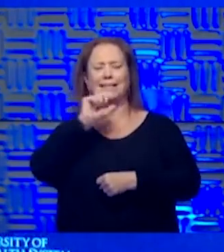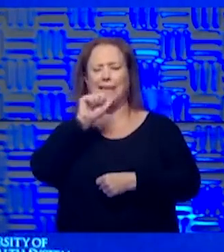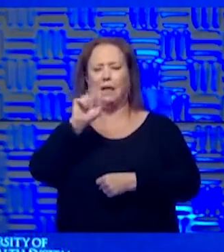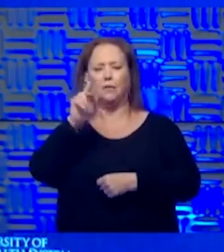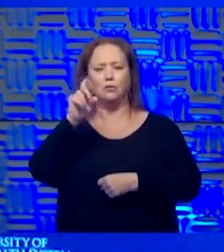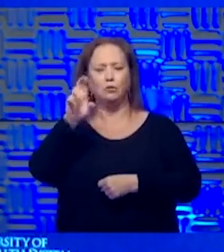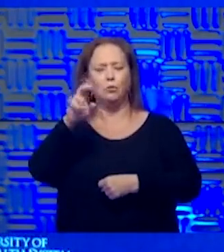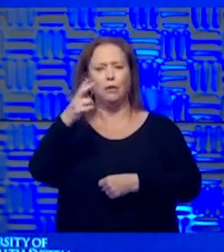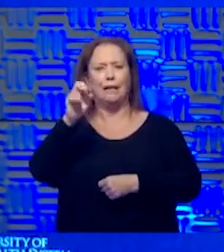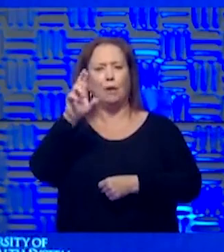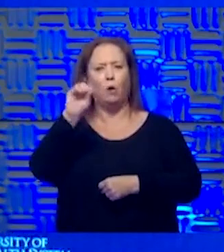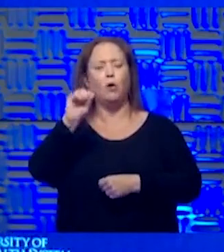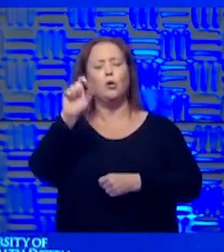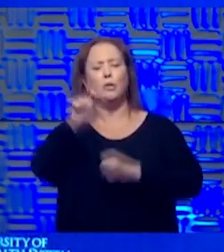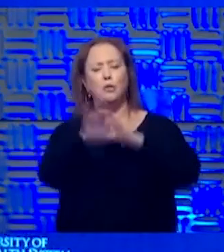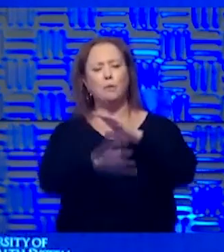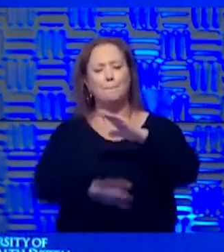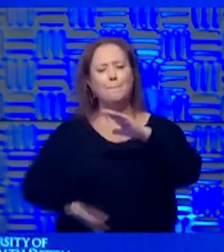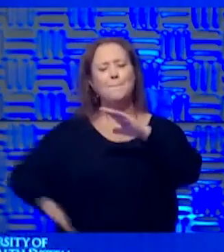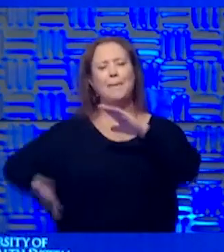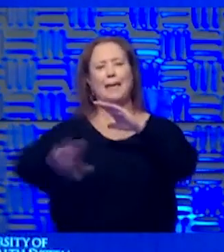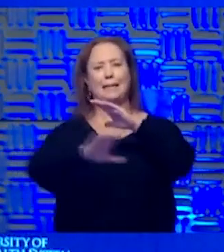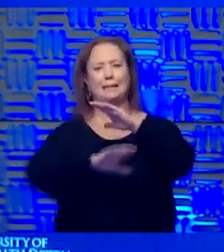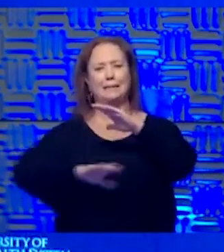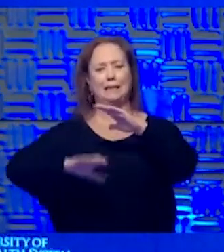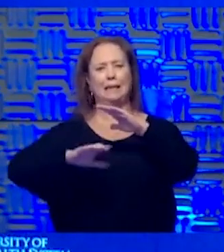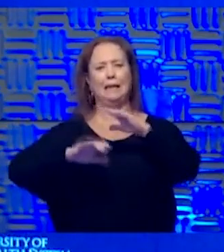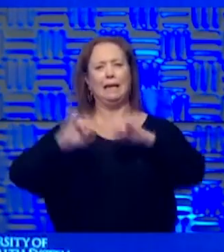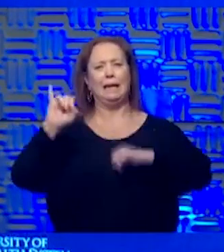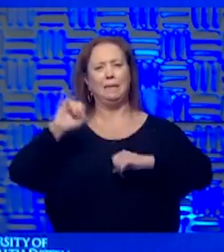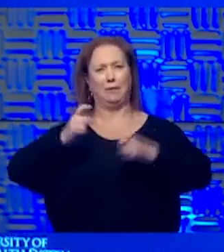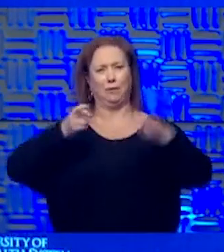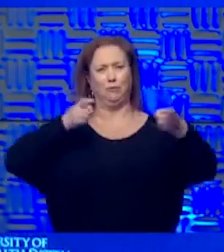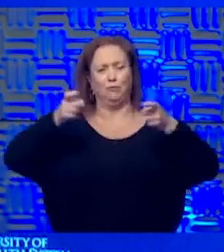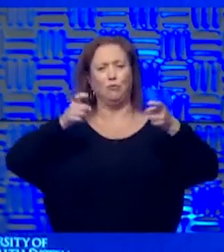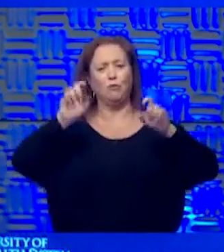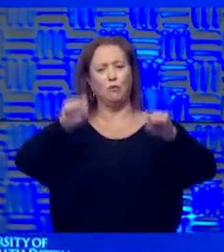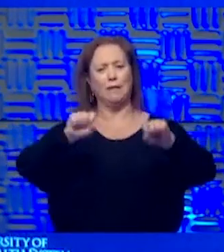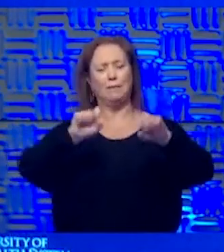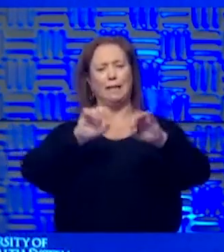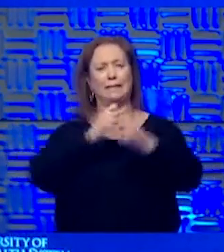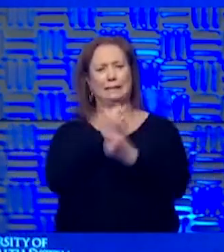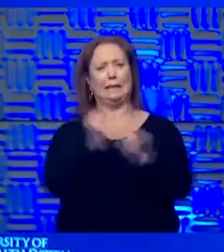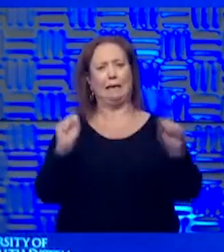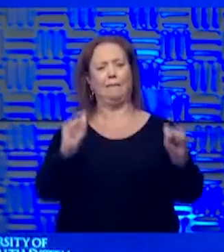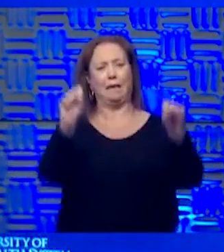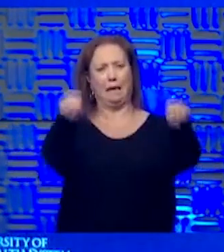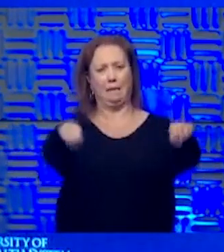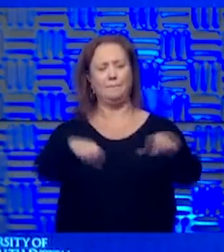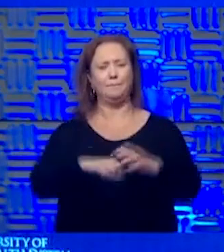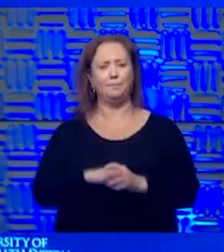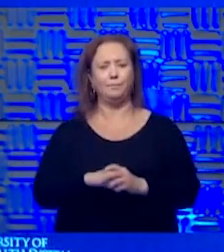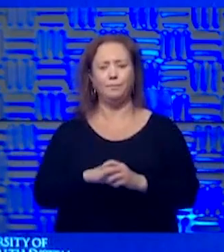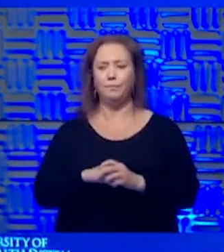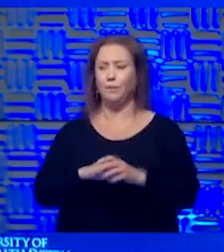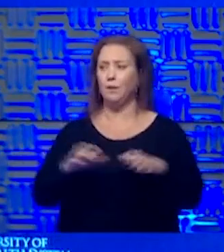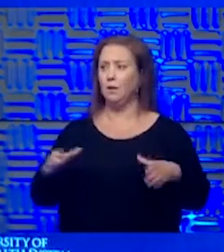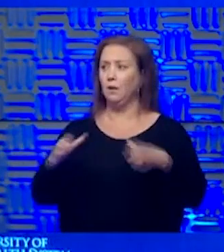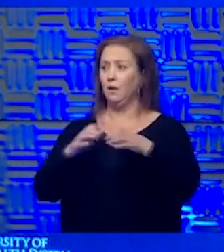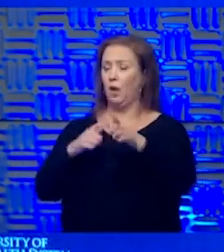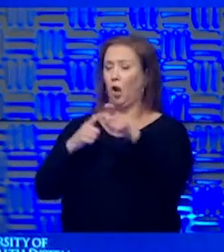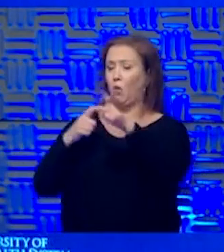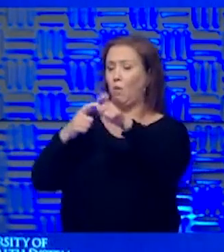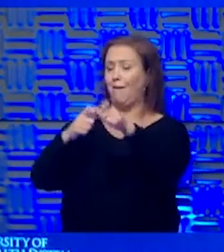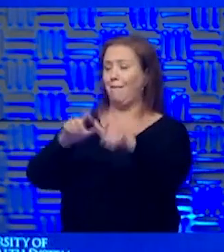of infection control, and you can keep yourself and your family and your loved ones safe. What about participating in an organized run event